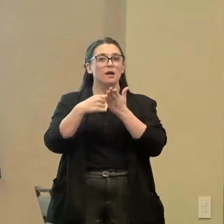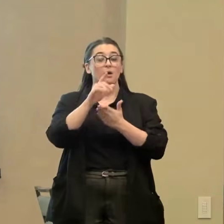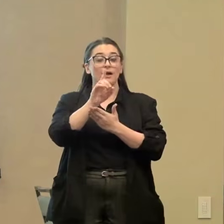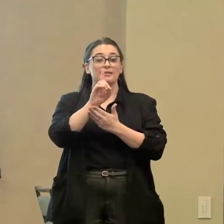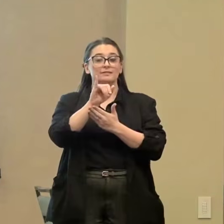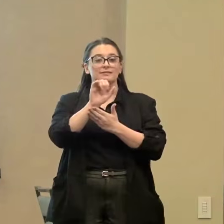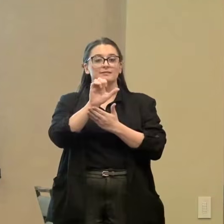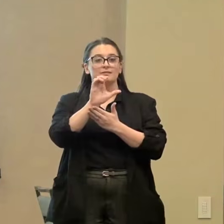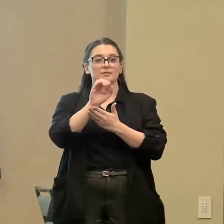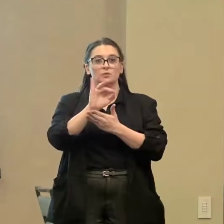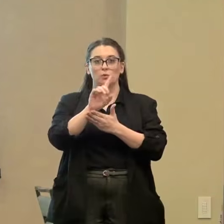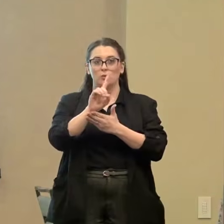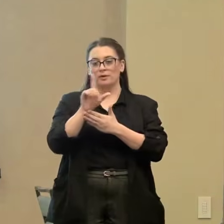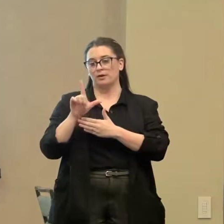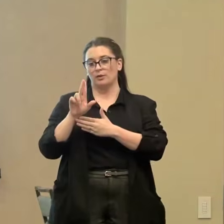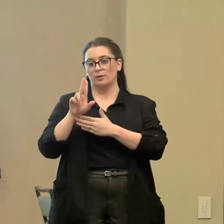lupus.